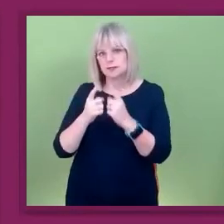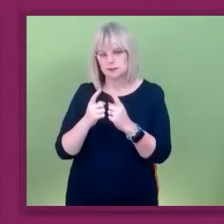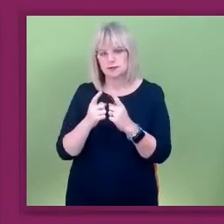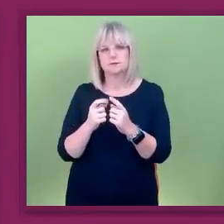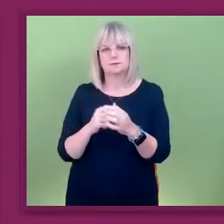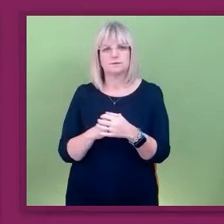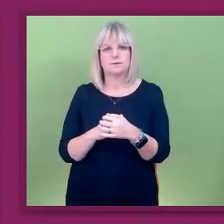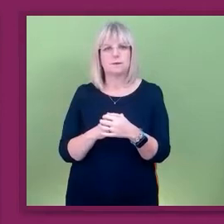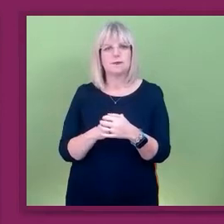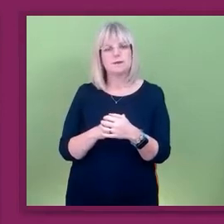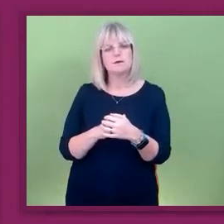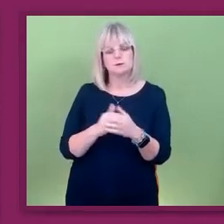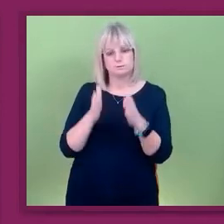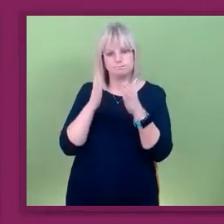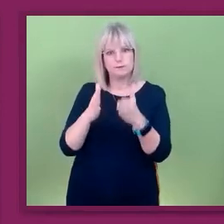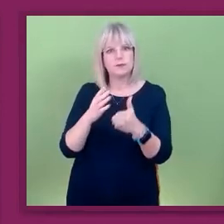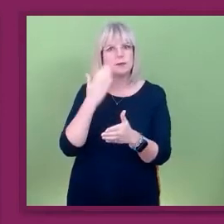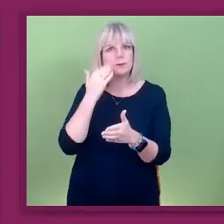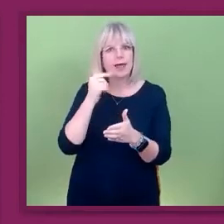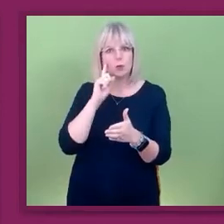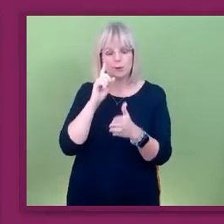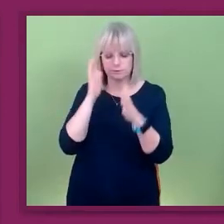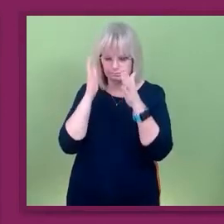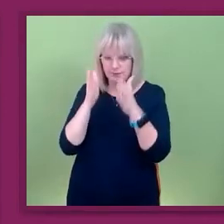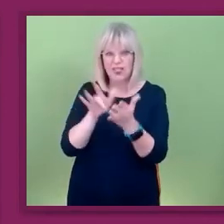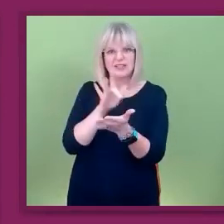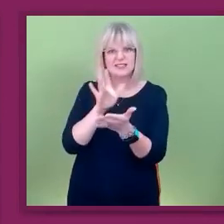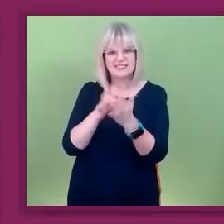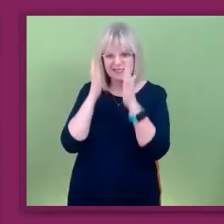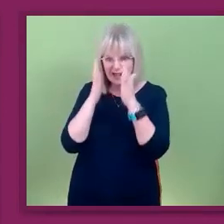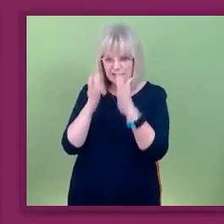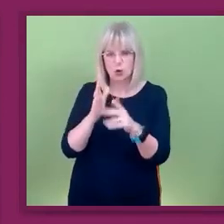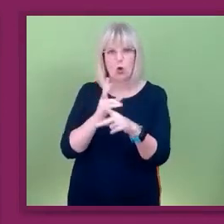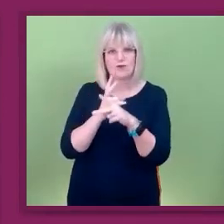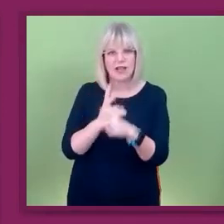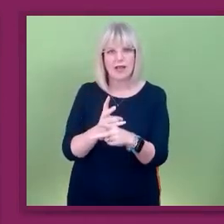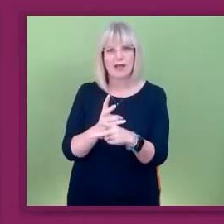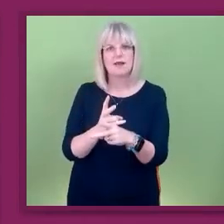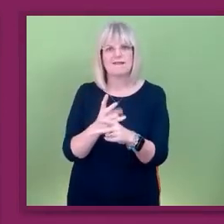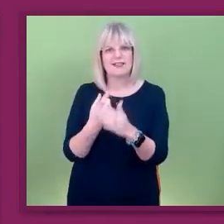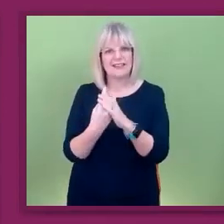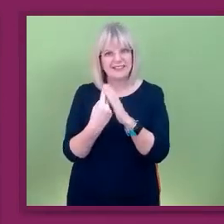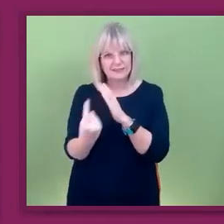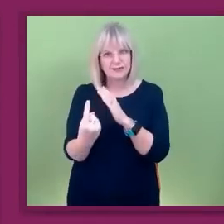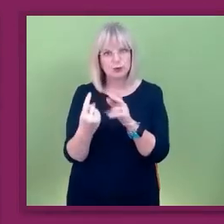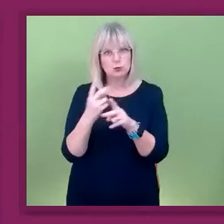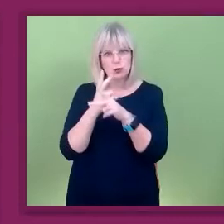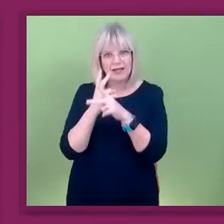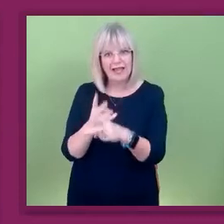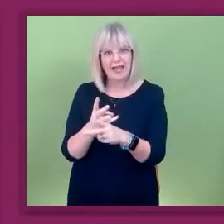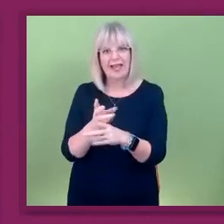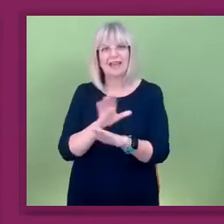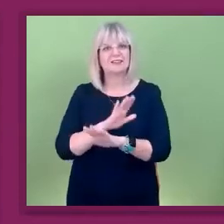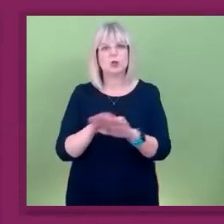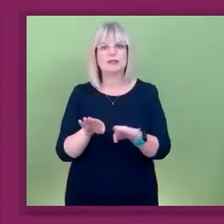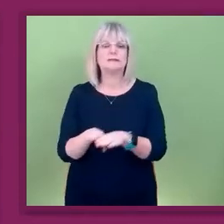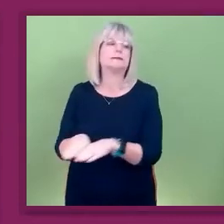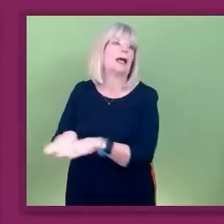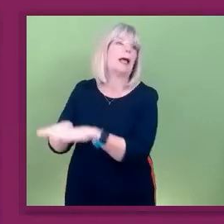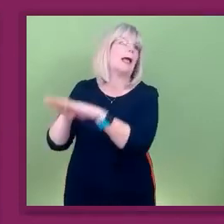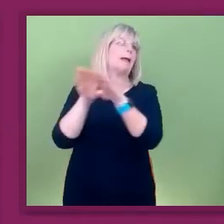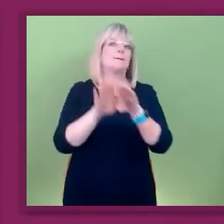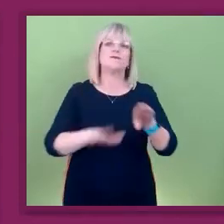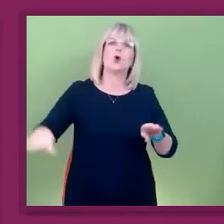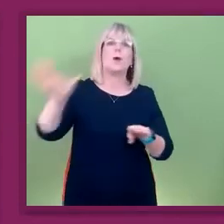care. So it's about individualized care. It's not a one size fits all, one size fits no